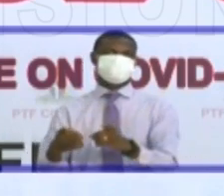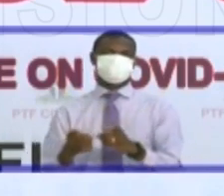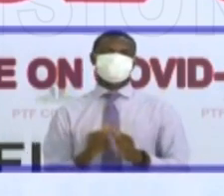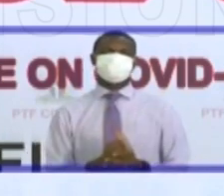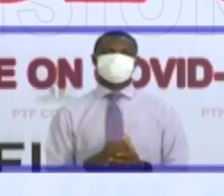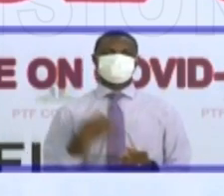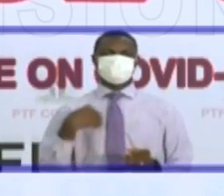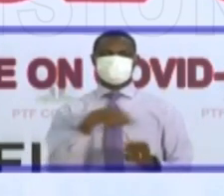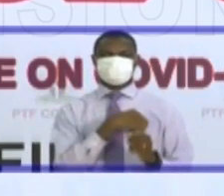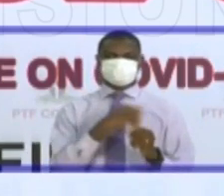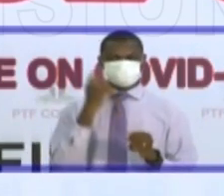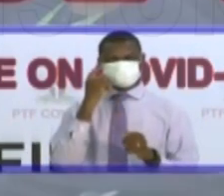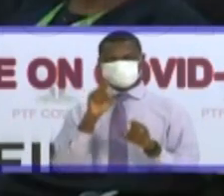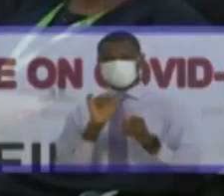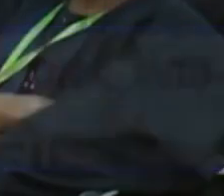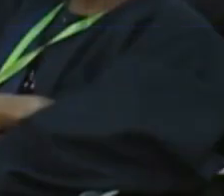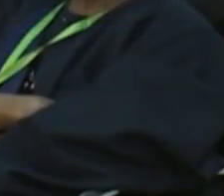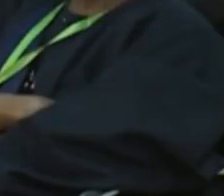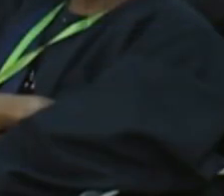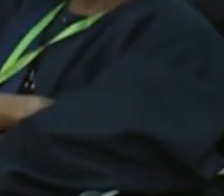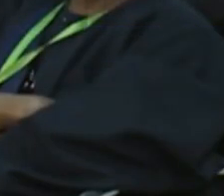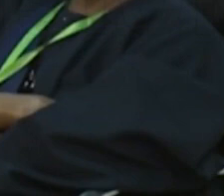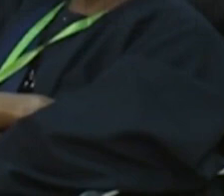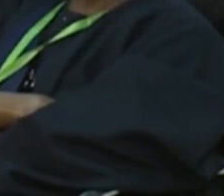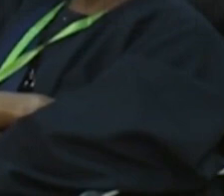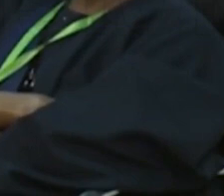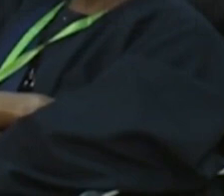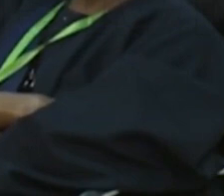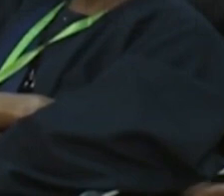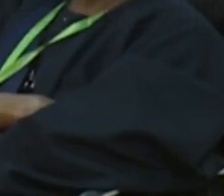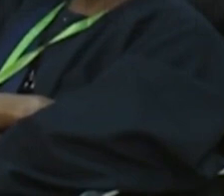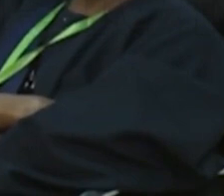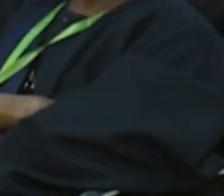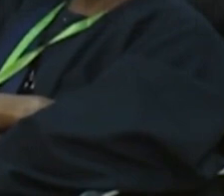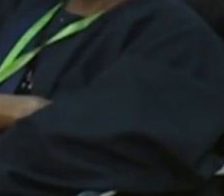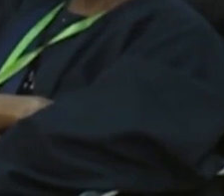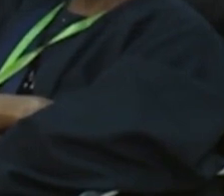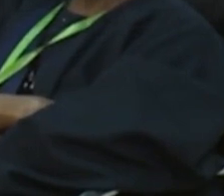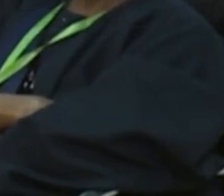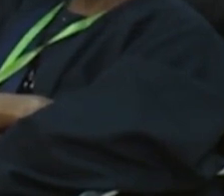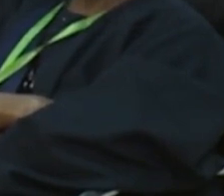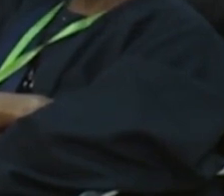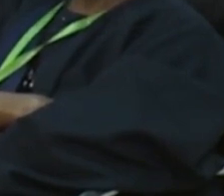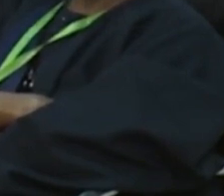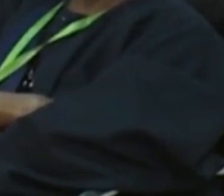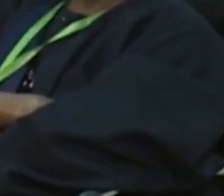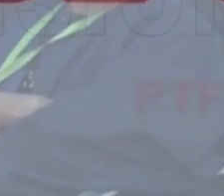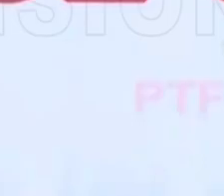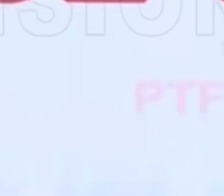Considering the dynamic nature of the response plan, the strategy for testing has been